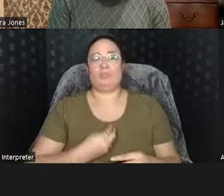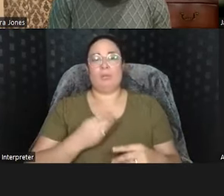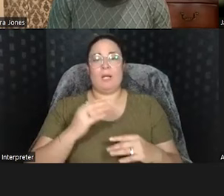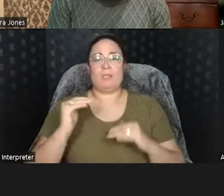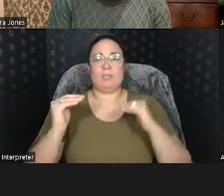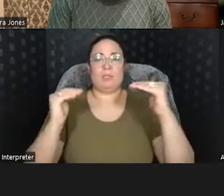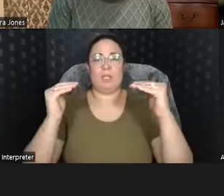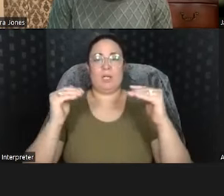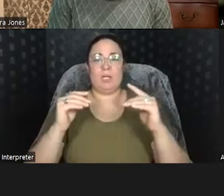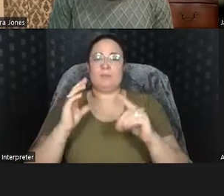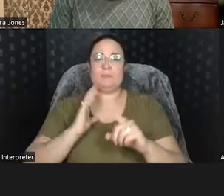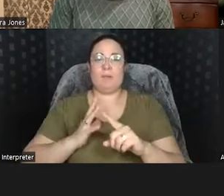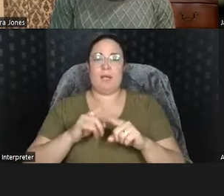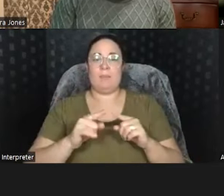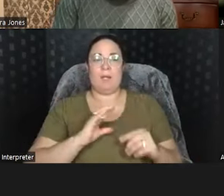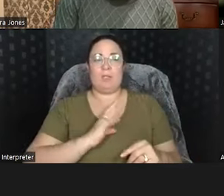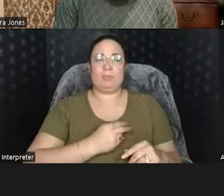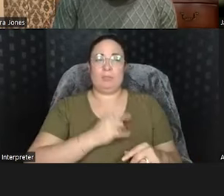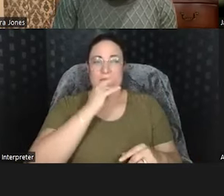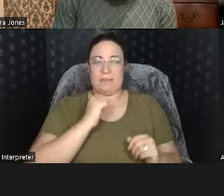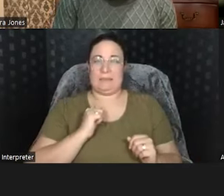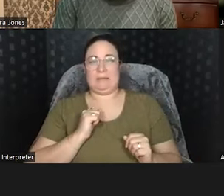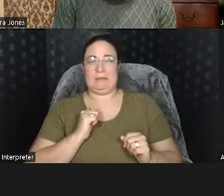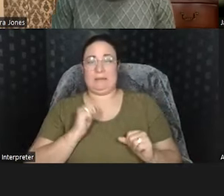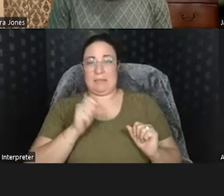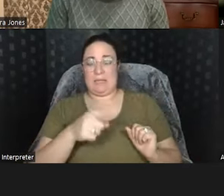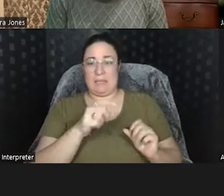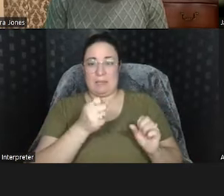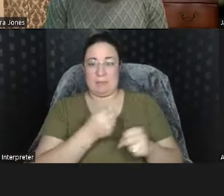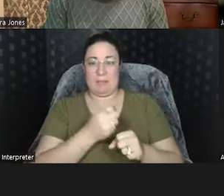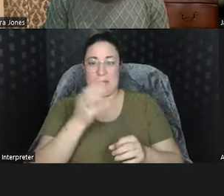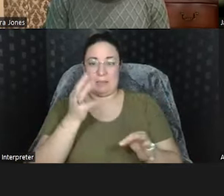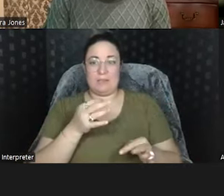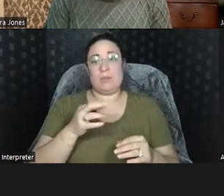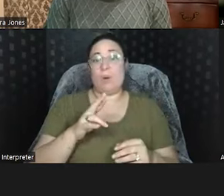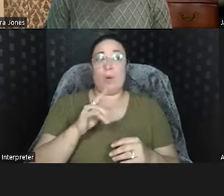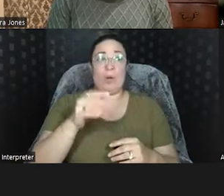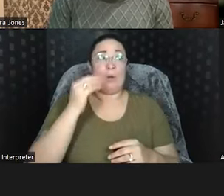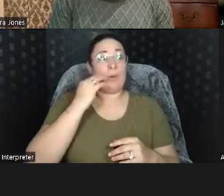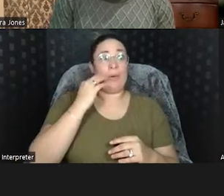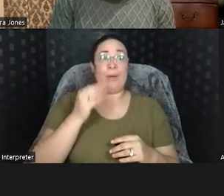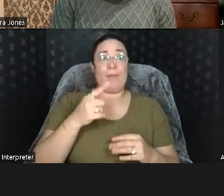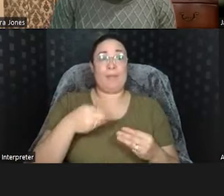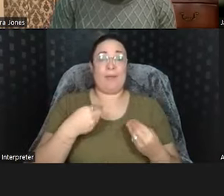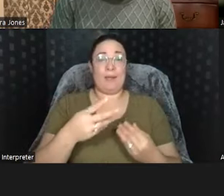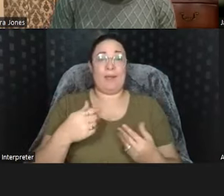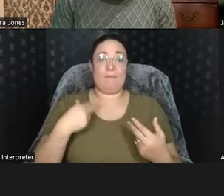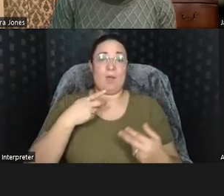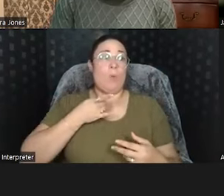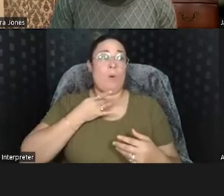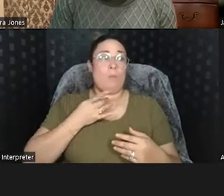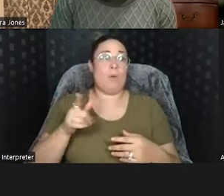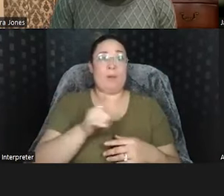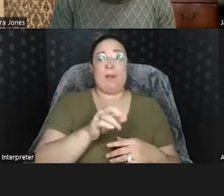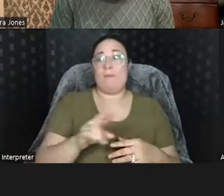about trans kids, or can they really be making decisions? Or you know, they're just giving out like, you know, hormones left and right at